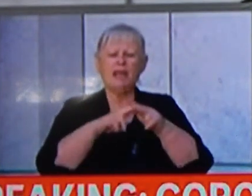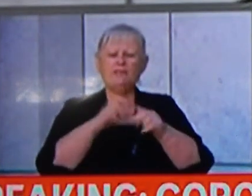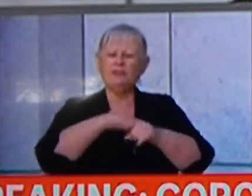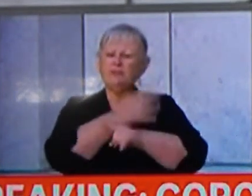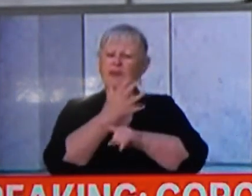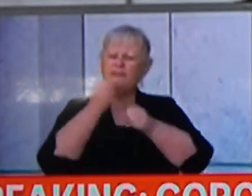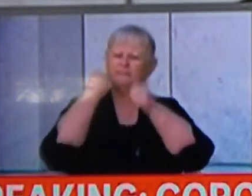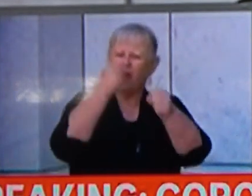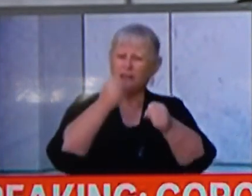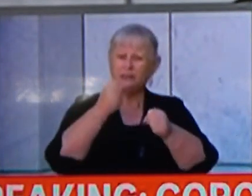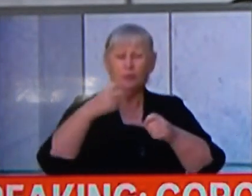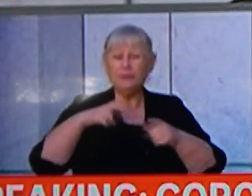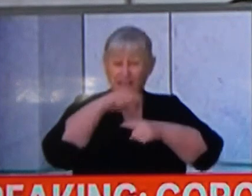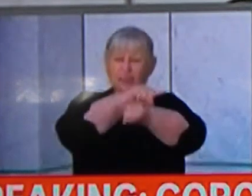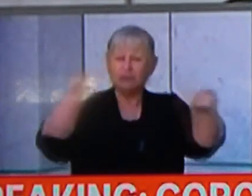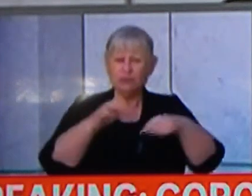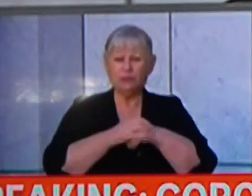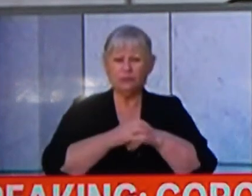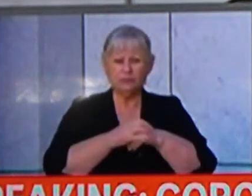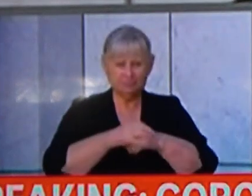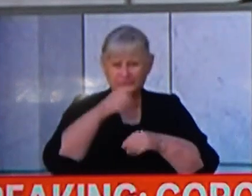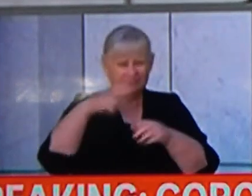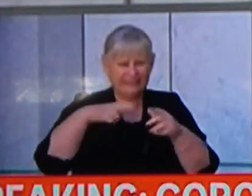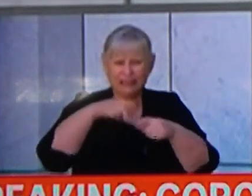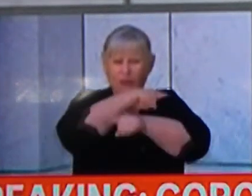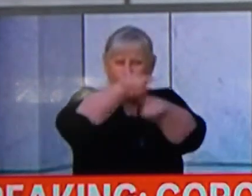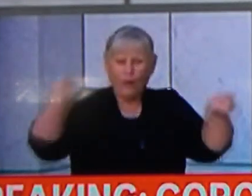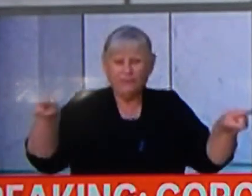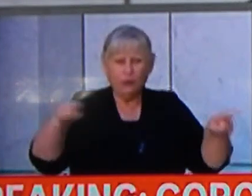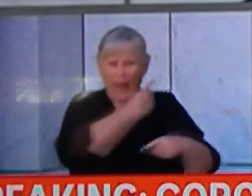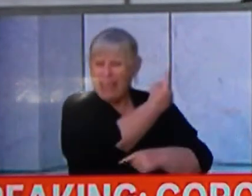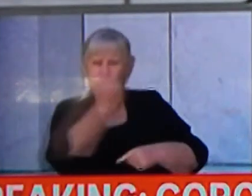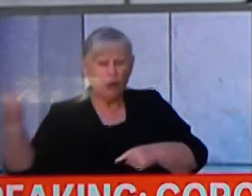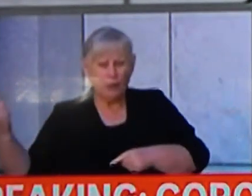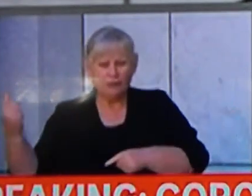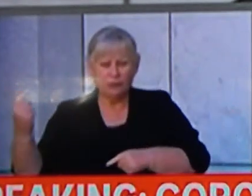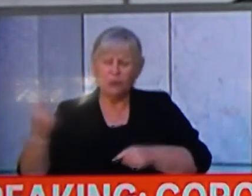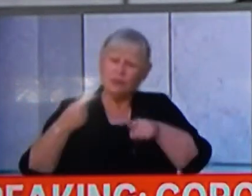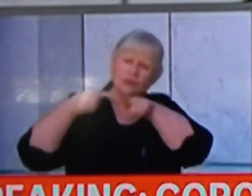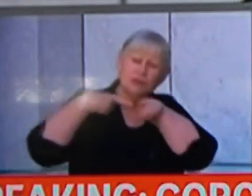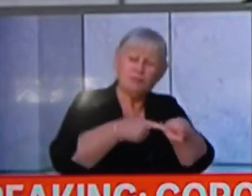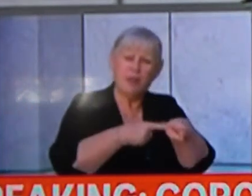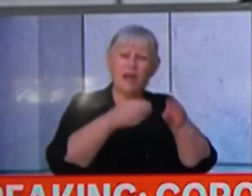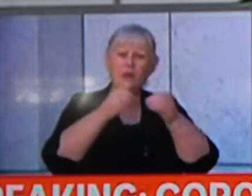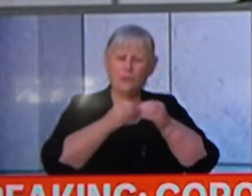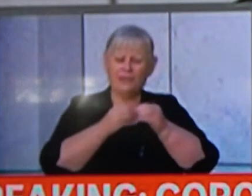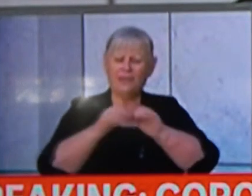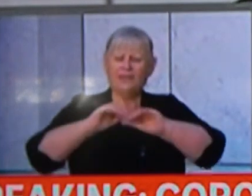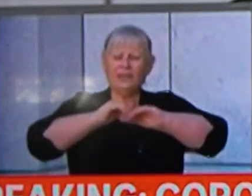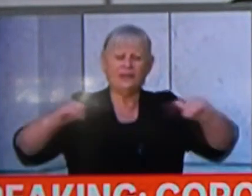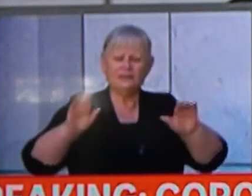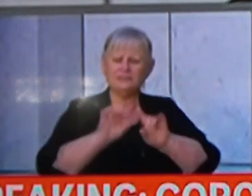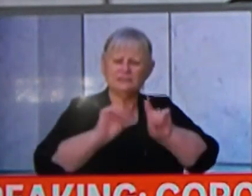virus, we need you more than anyone. We need you to comply with the healthy distancing,